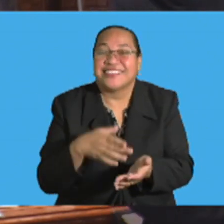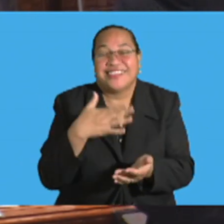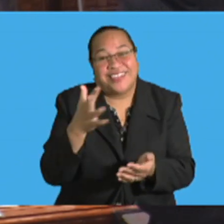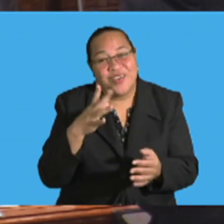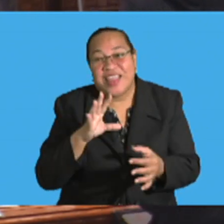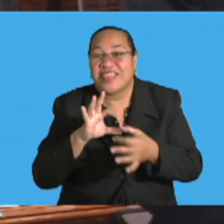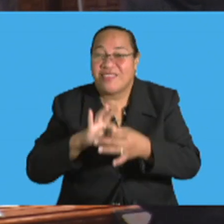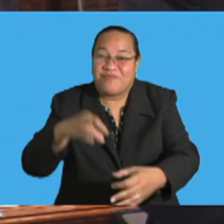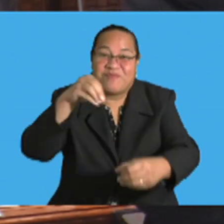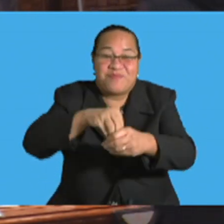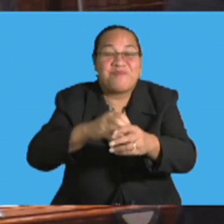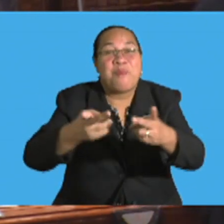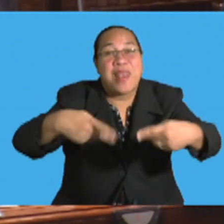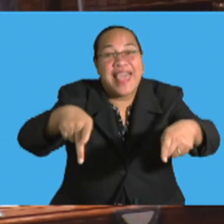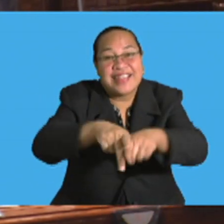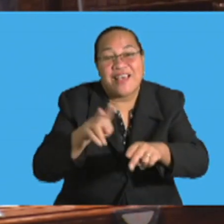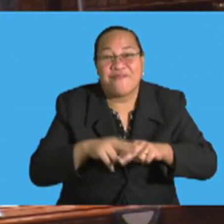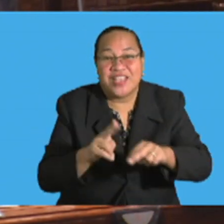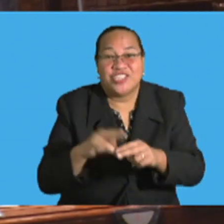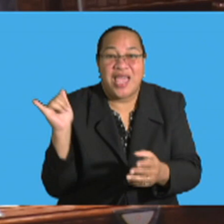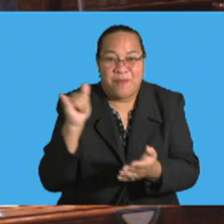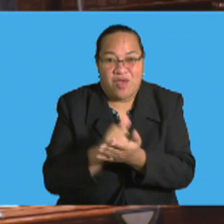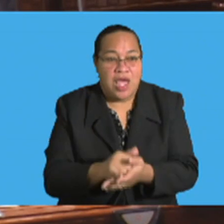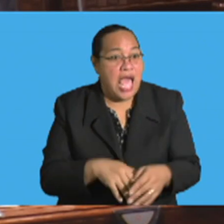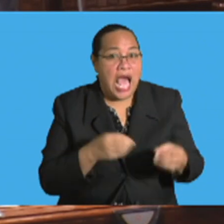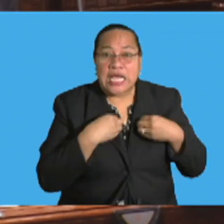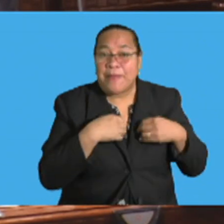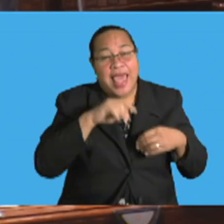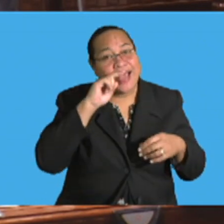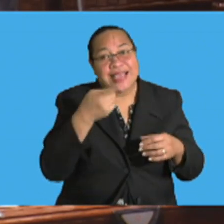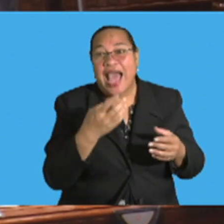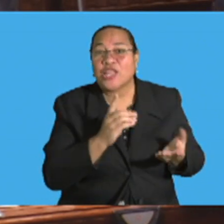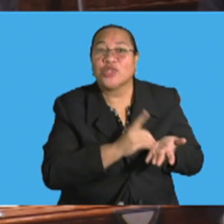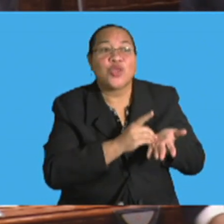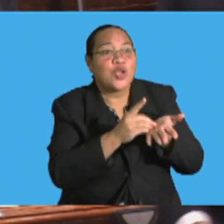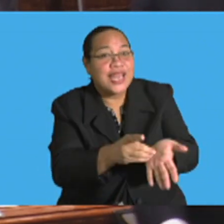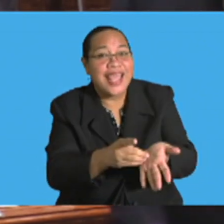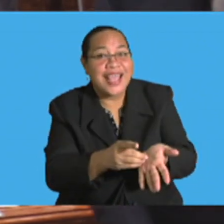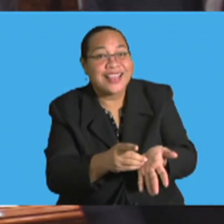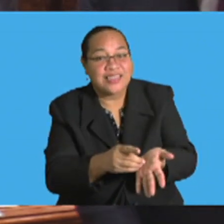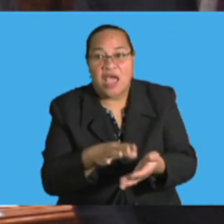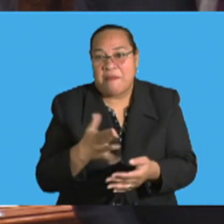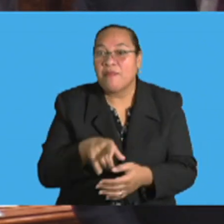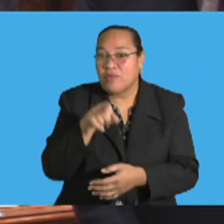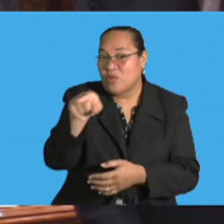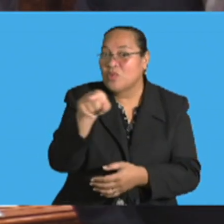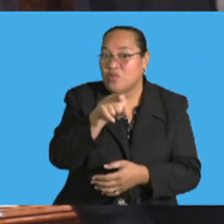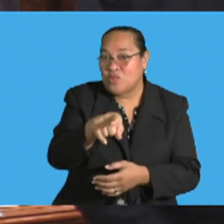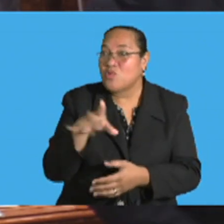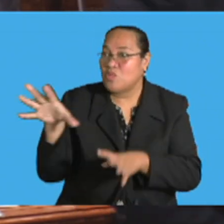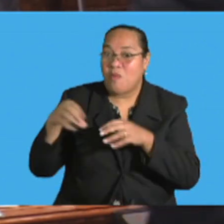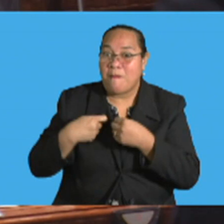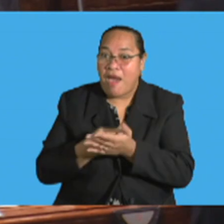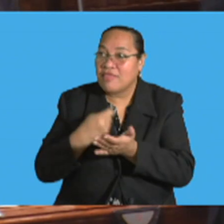the airport. No company can donate to any political party unless you've been receiving donations from companies.